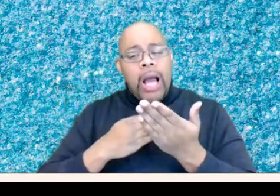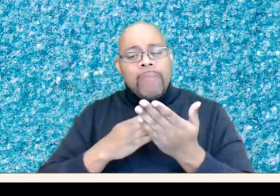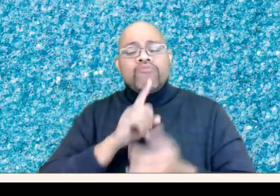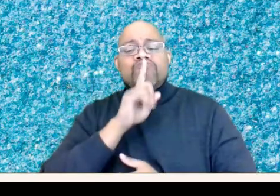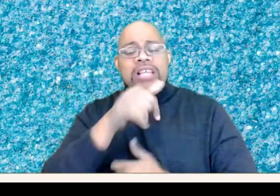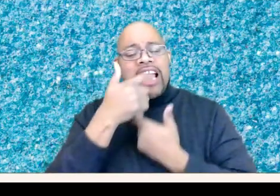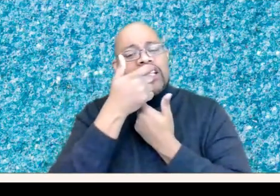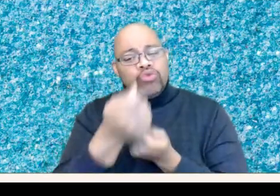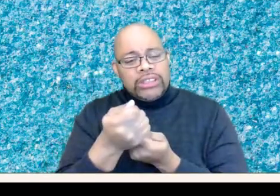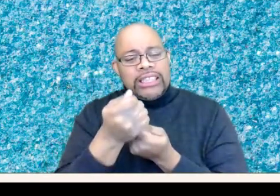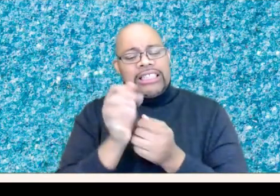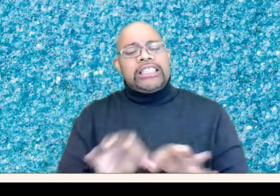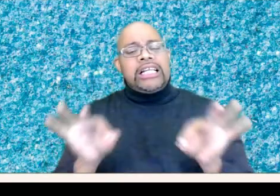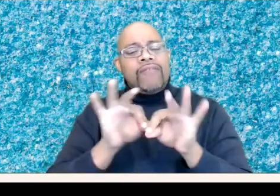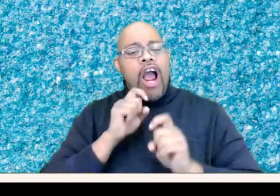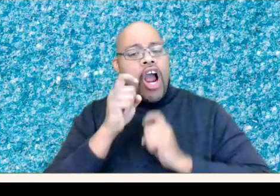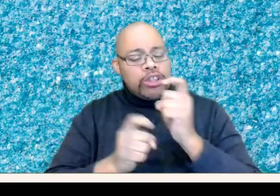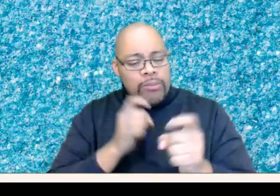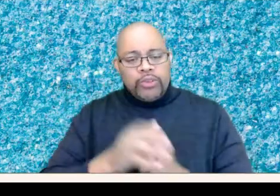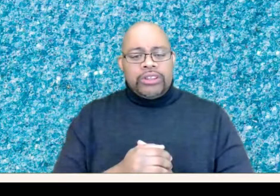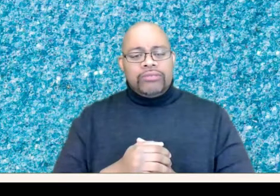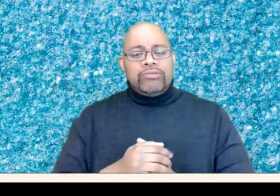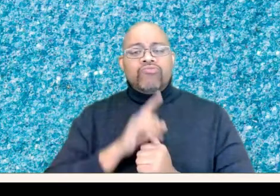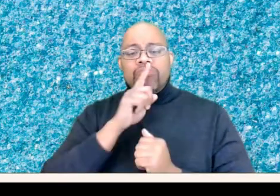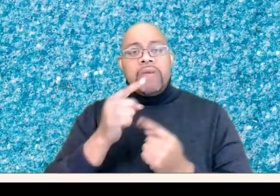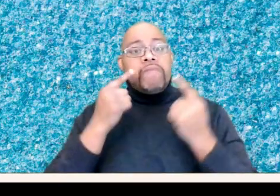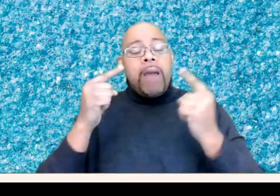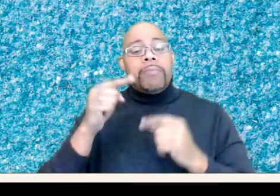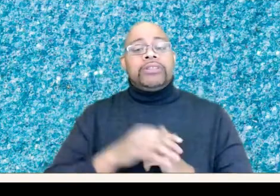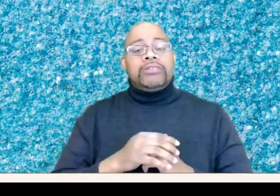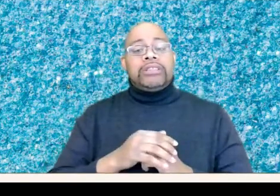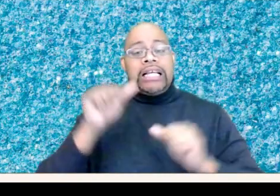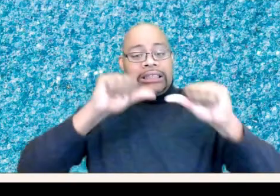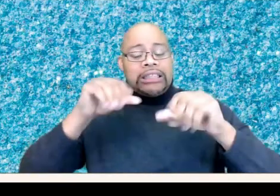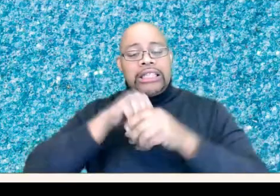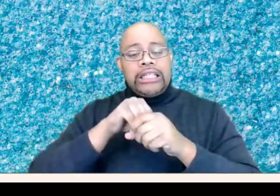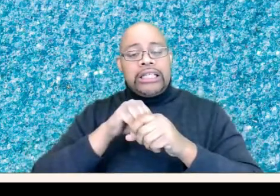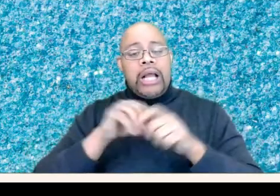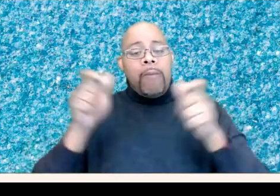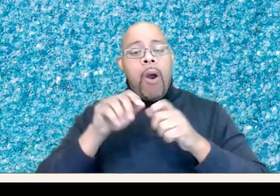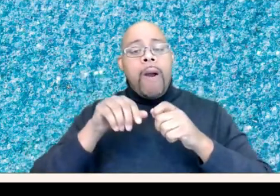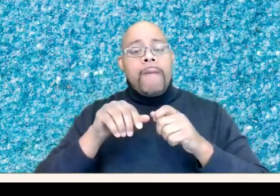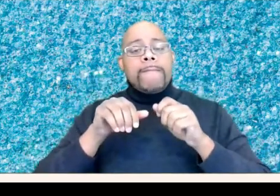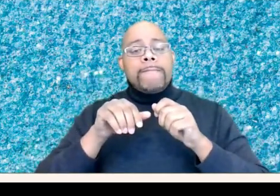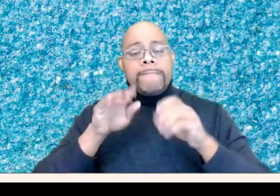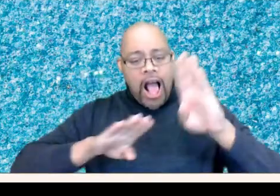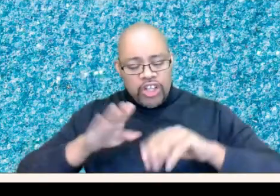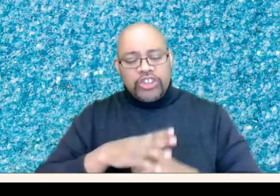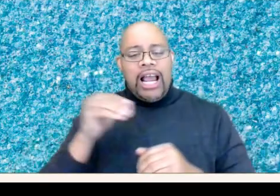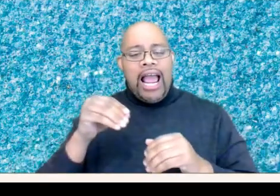really interesting, significant contributions by prominent scientists in the field of marine microbiology, symbiosis, and